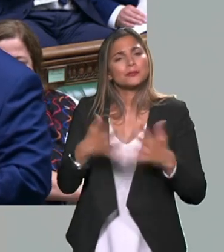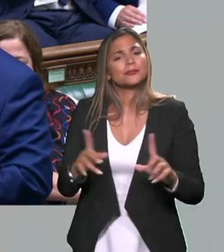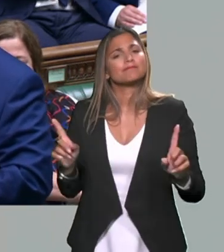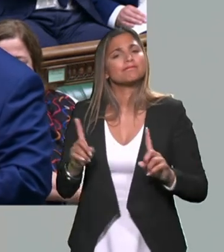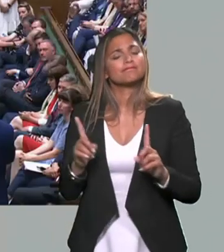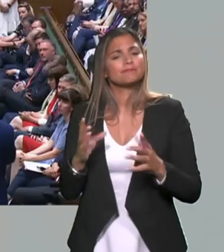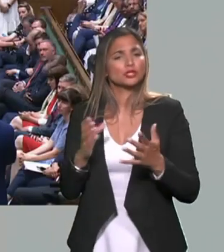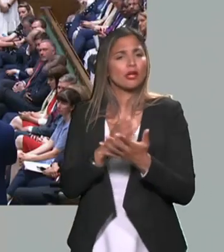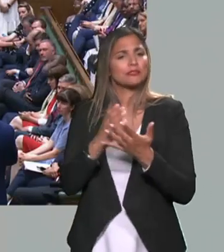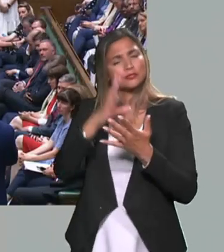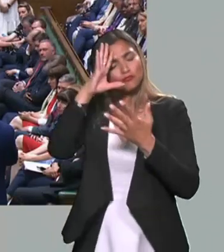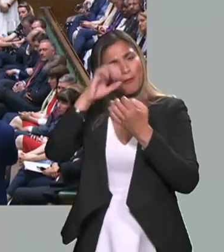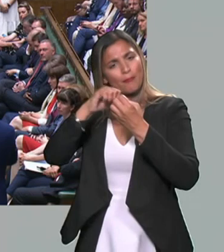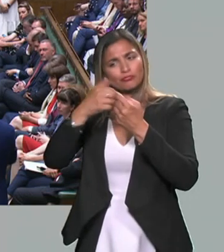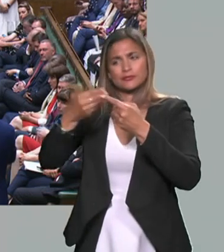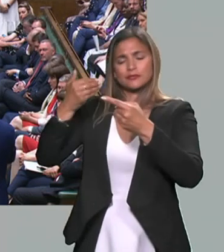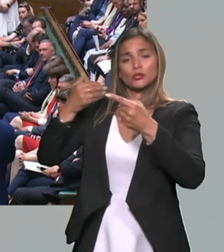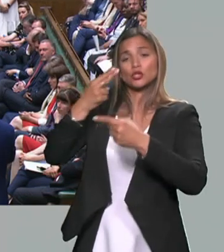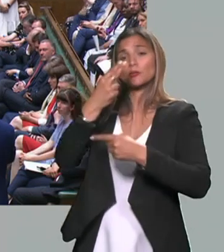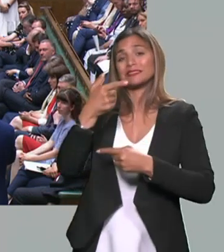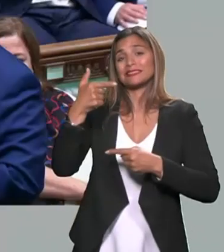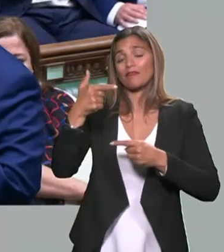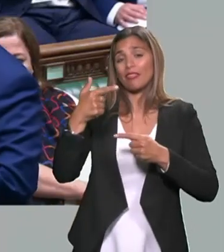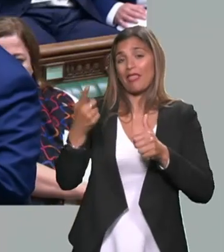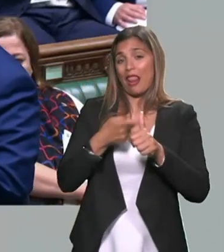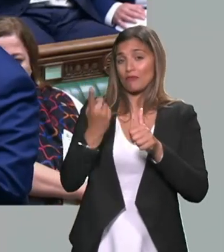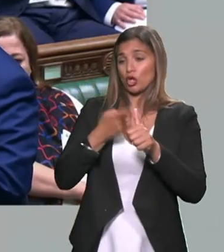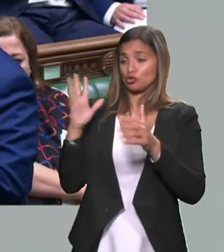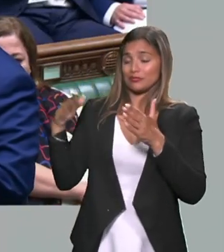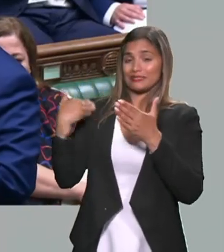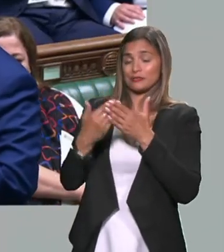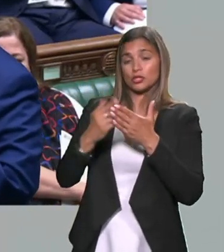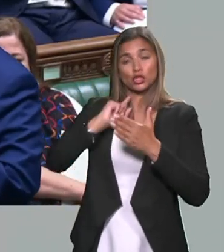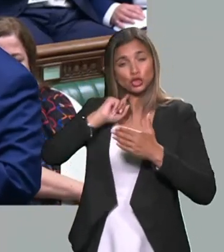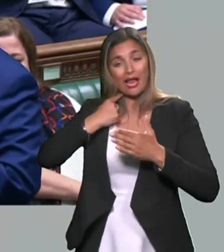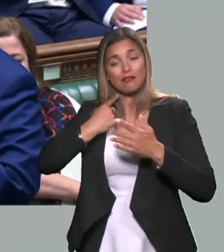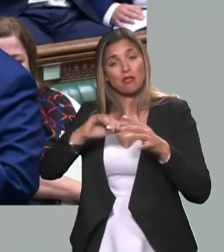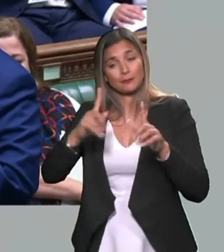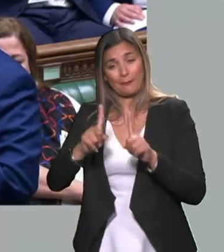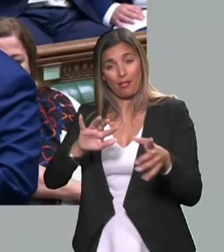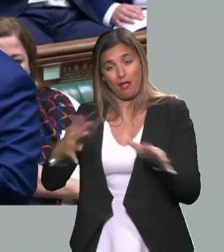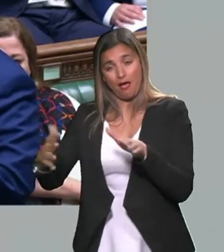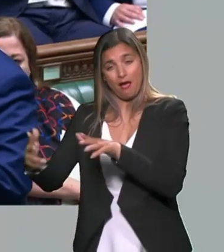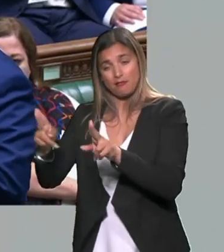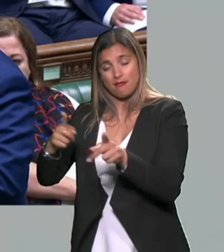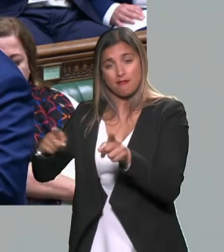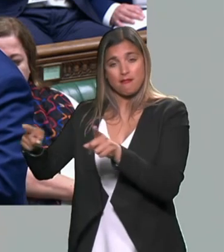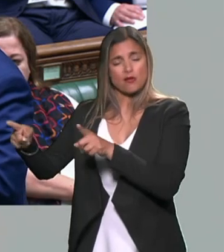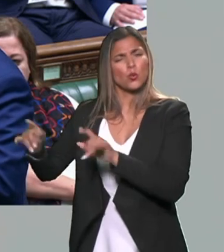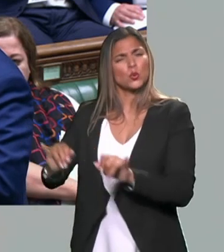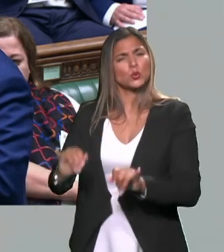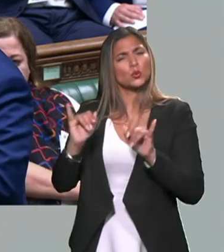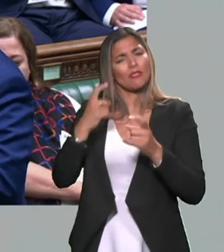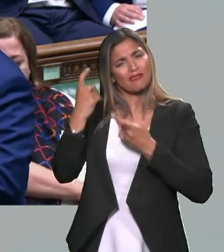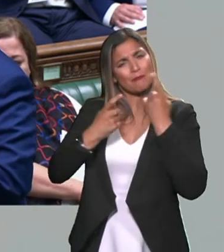take time this week, on the 27th anniversary of the genocide that took place there, to think of the circumstances